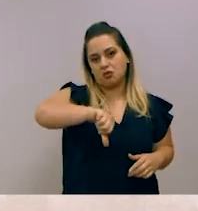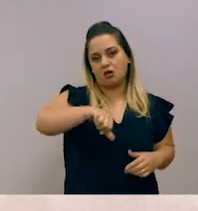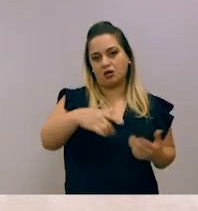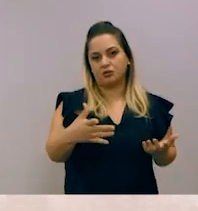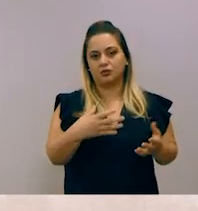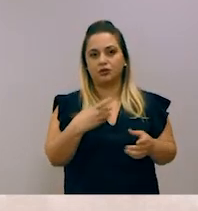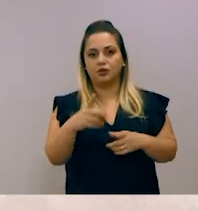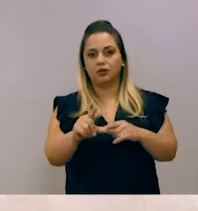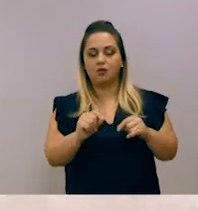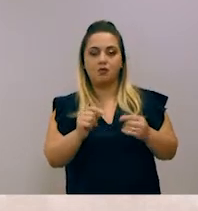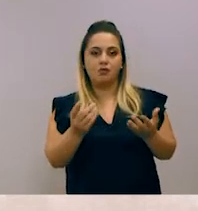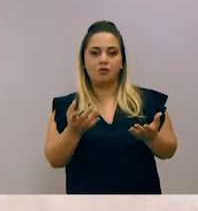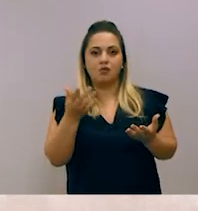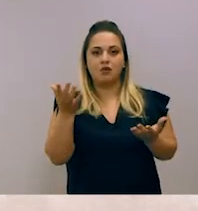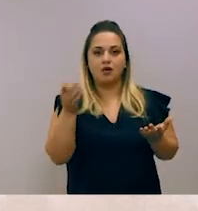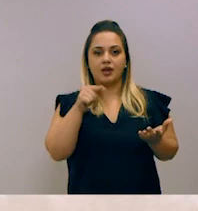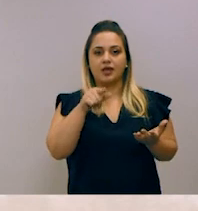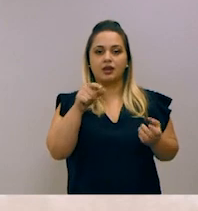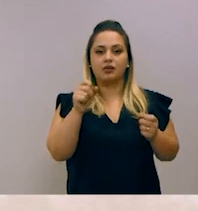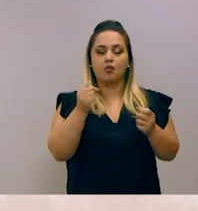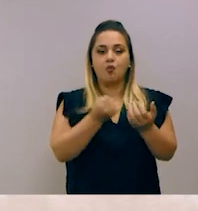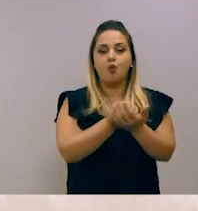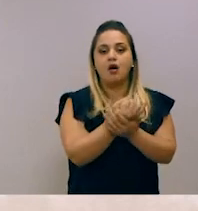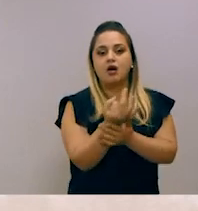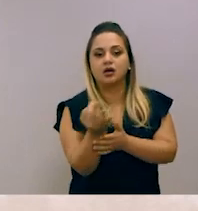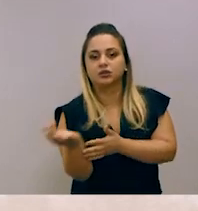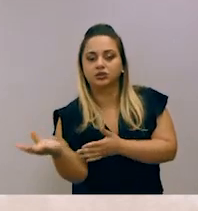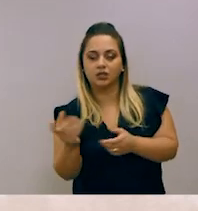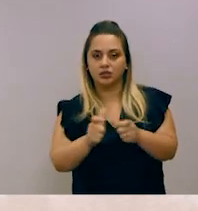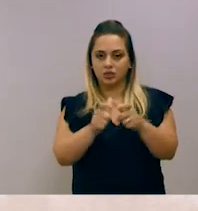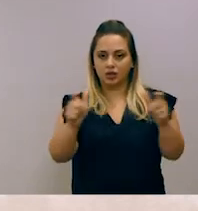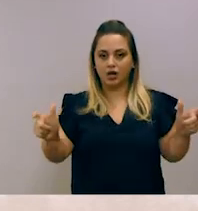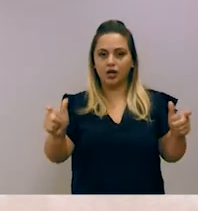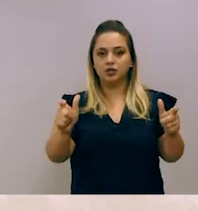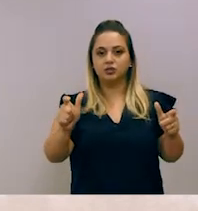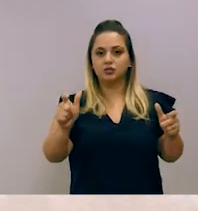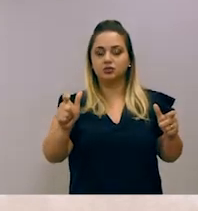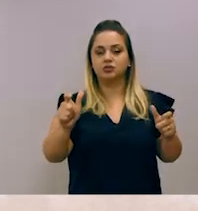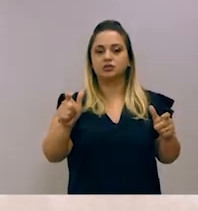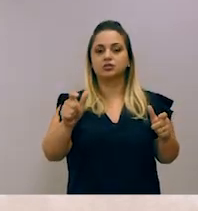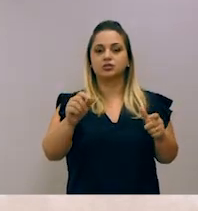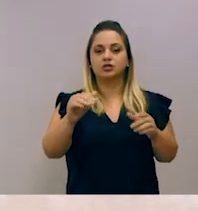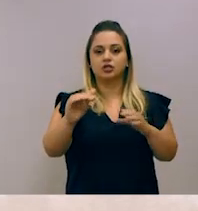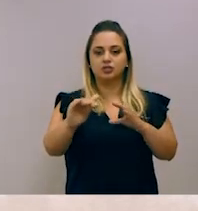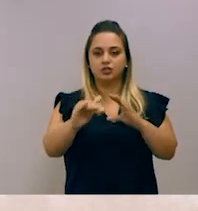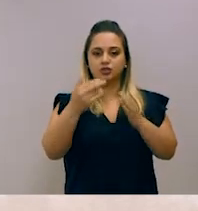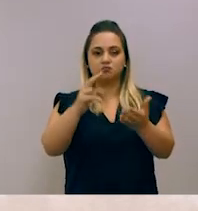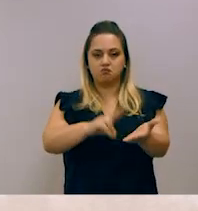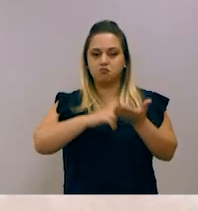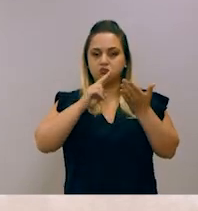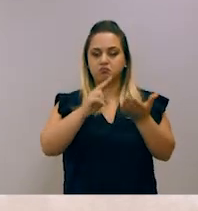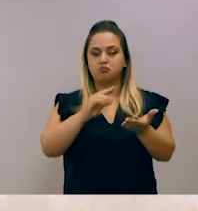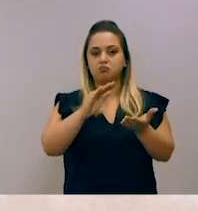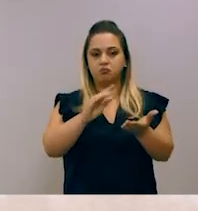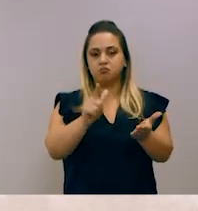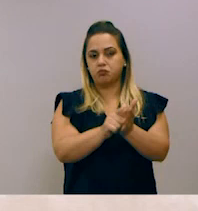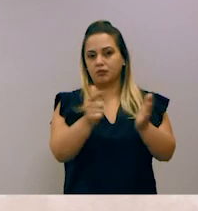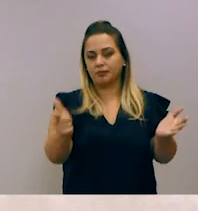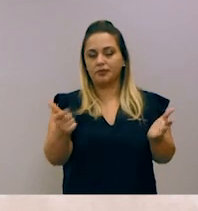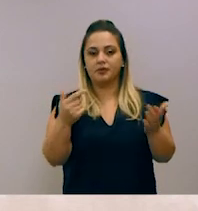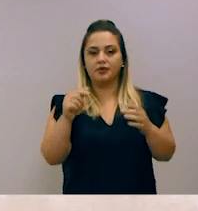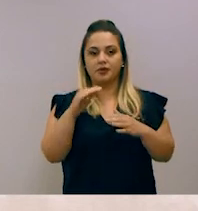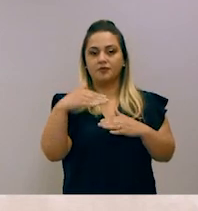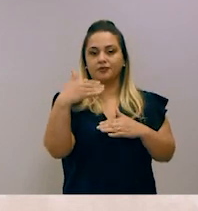not approved. That a huge amount of non-approved